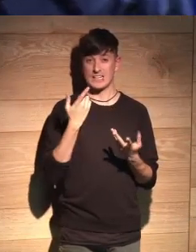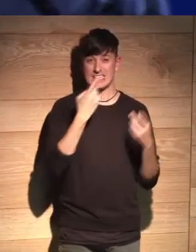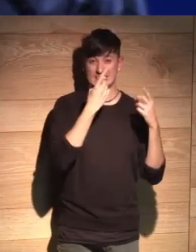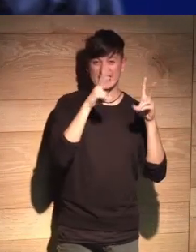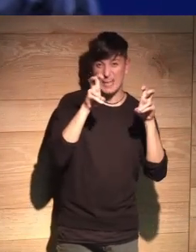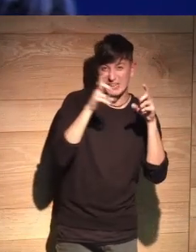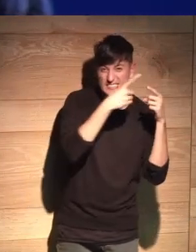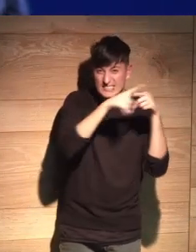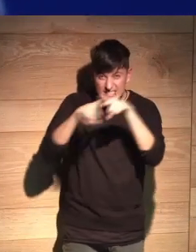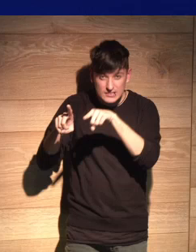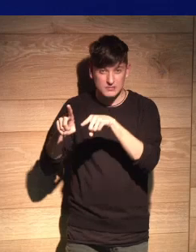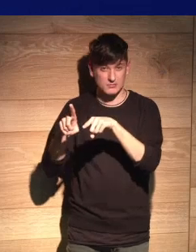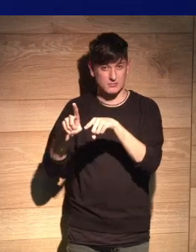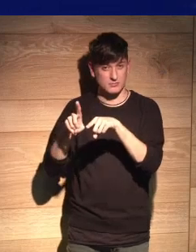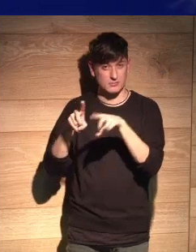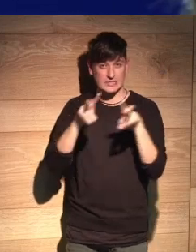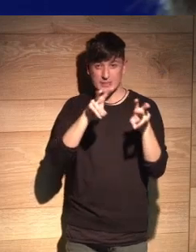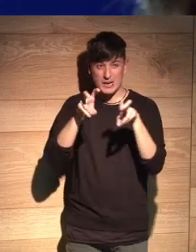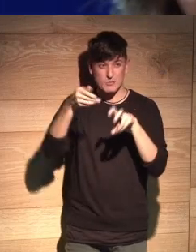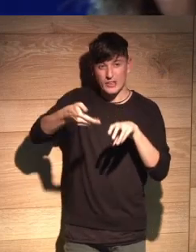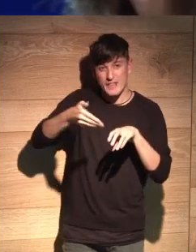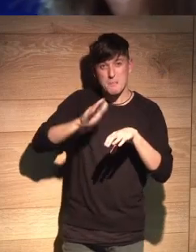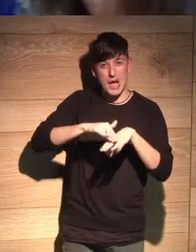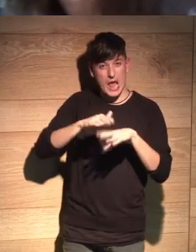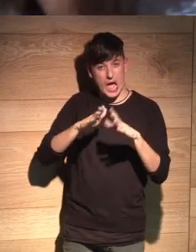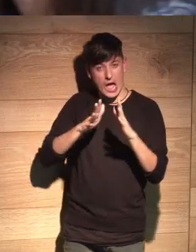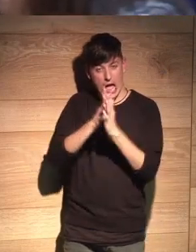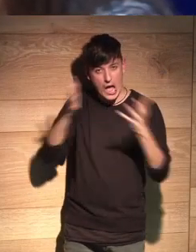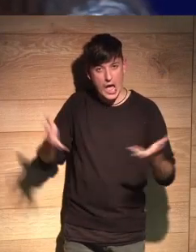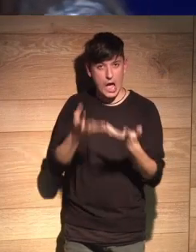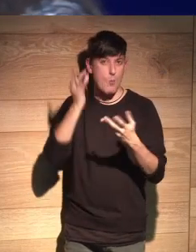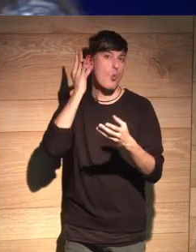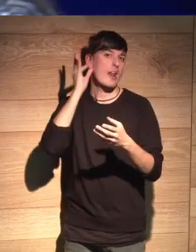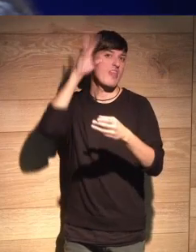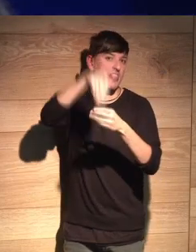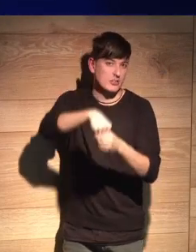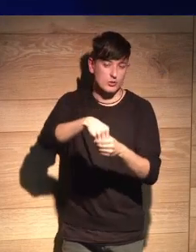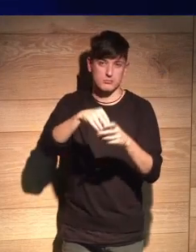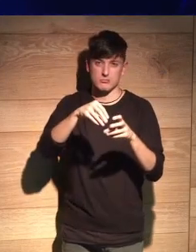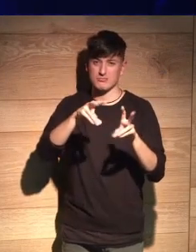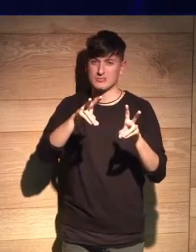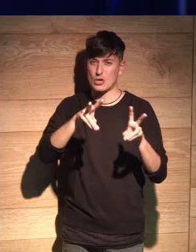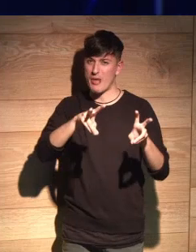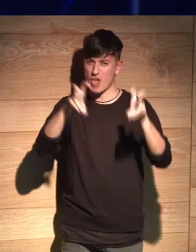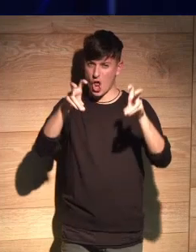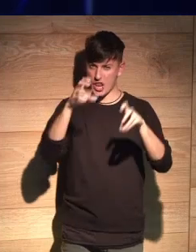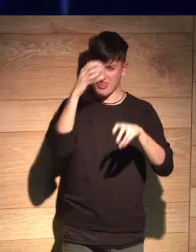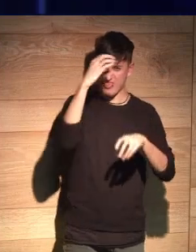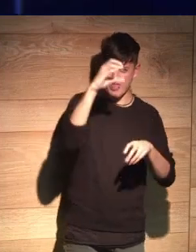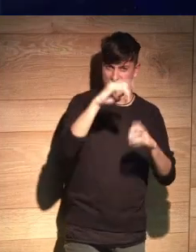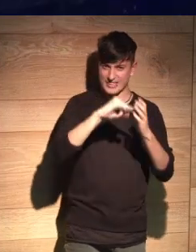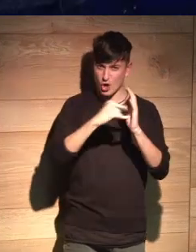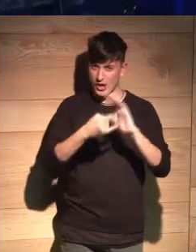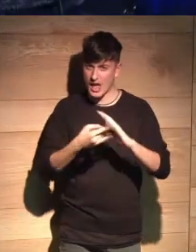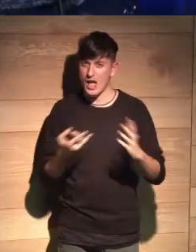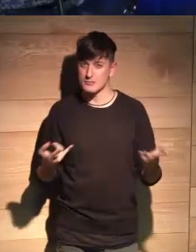We are going to touch about different issues as key that has been identified as key in order to enhance the presence of women in innovation,